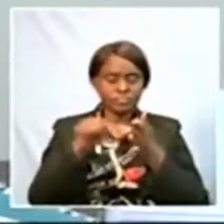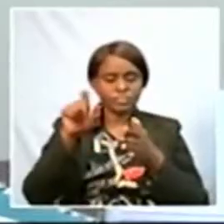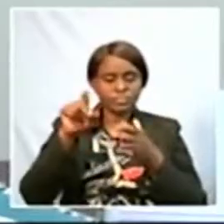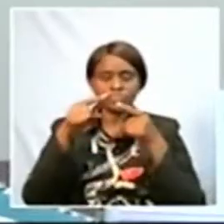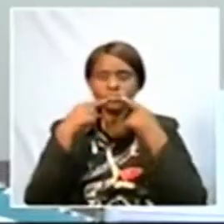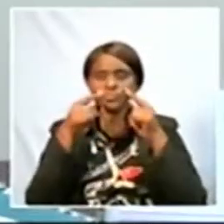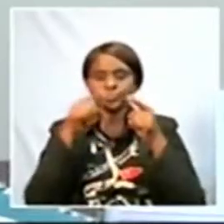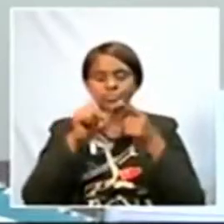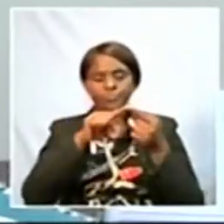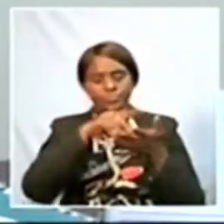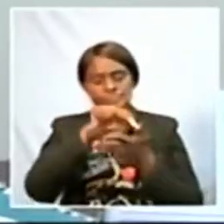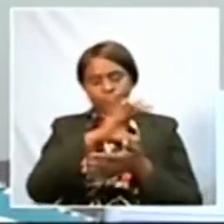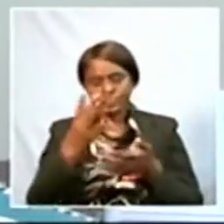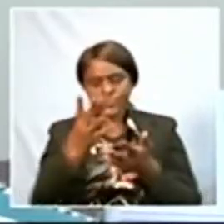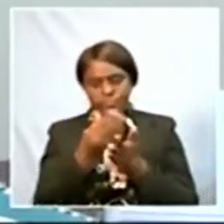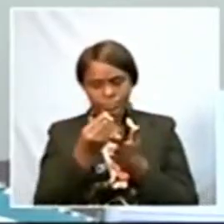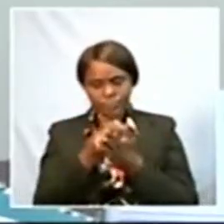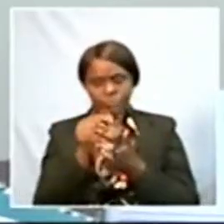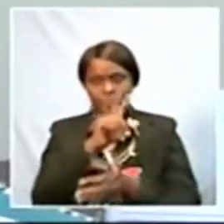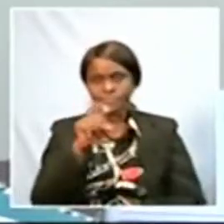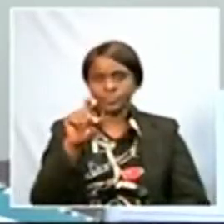pay back the money paid, the